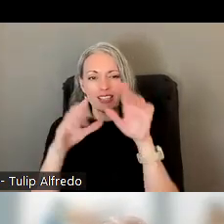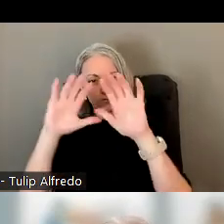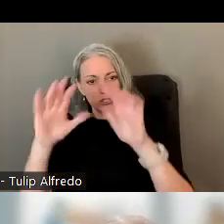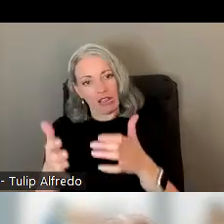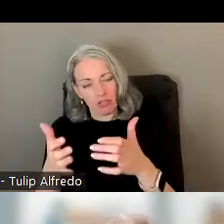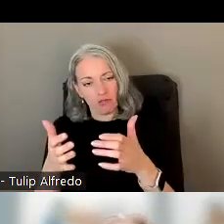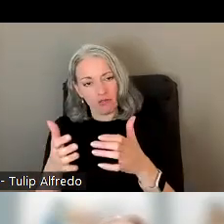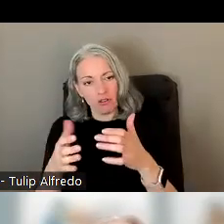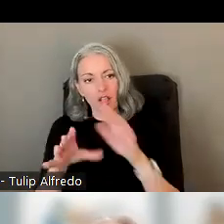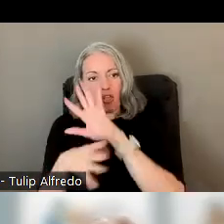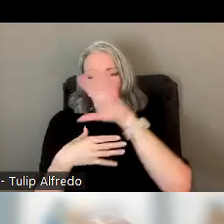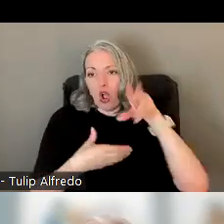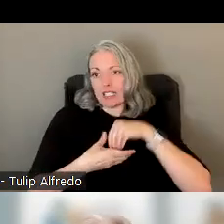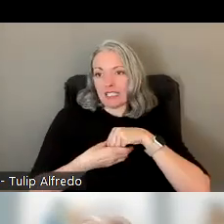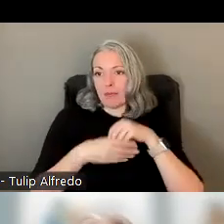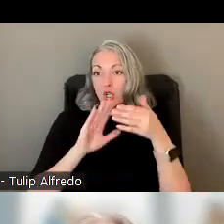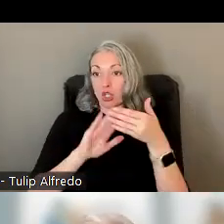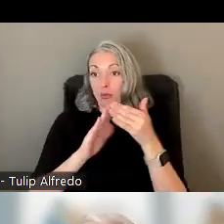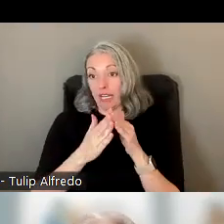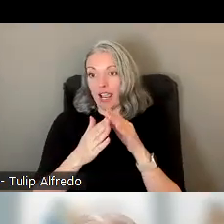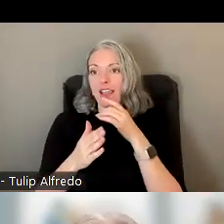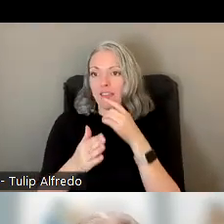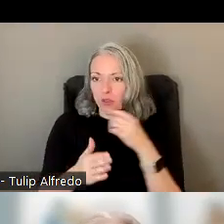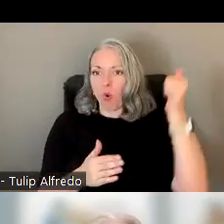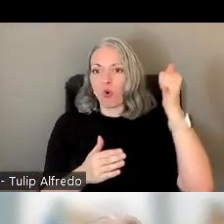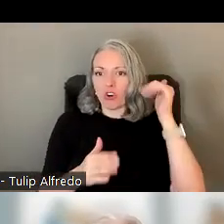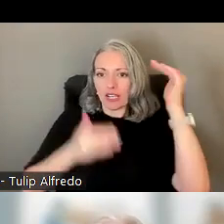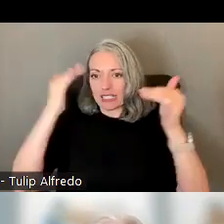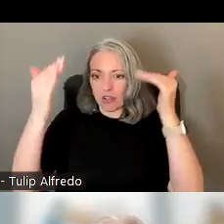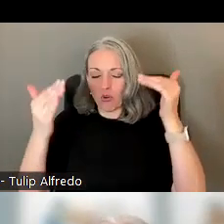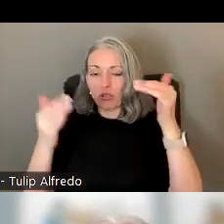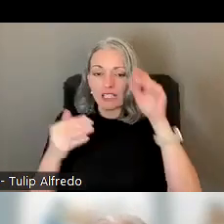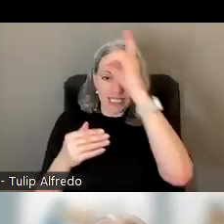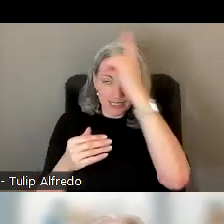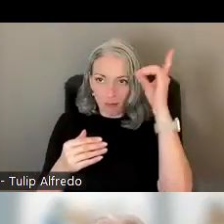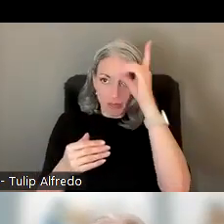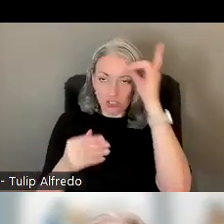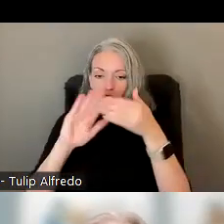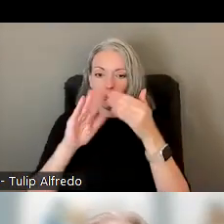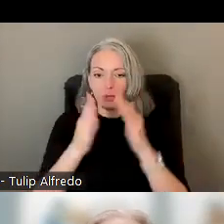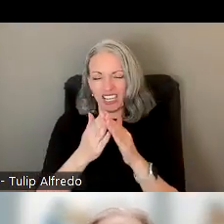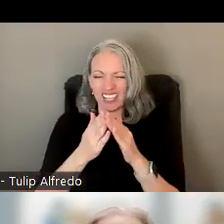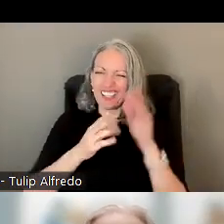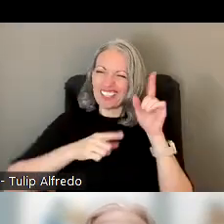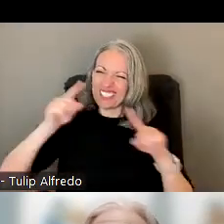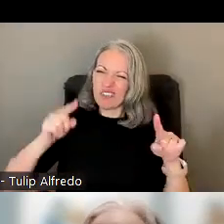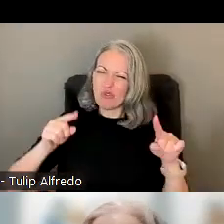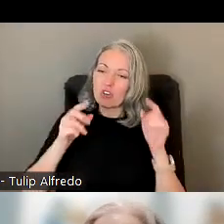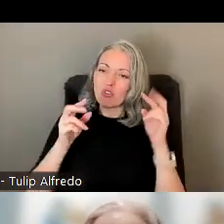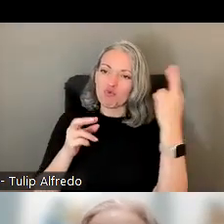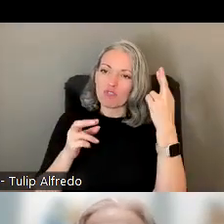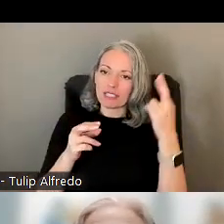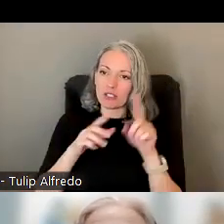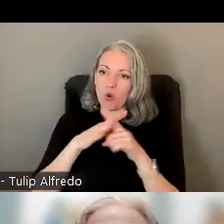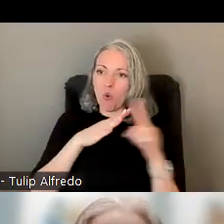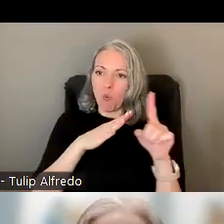the autism community and the older adult dementia community, because for different reasons, wandering is an issue and communication with